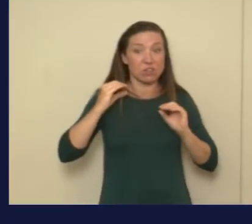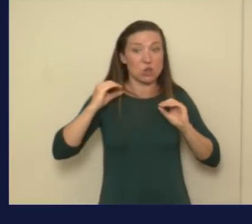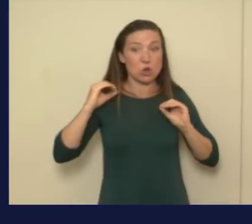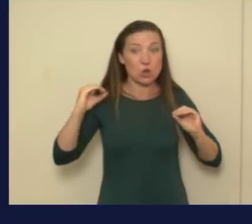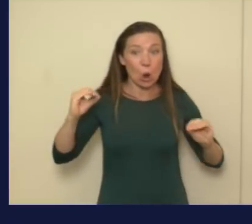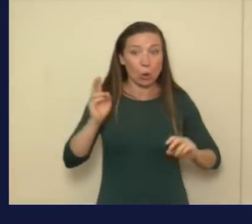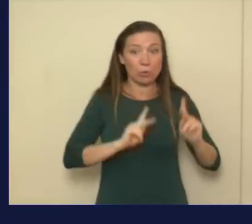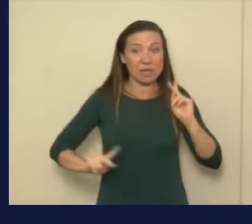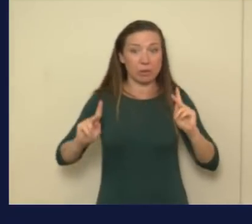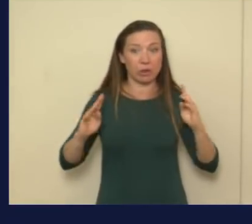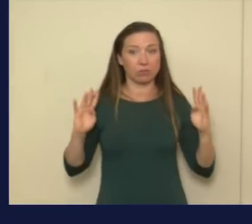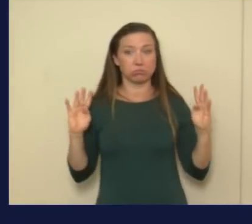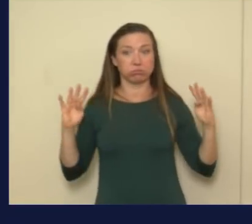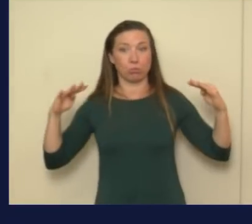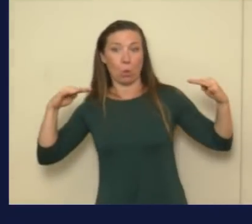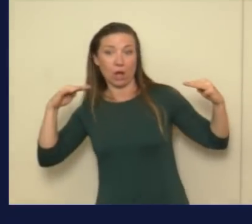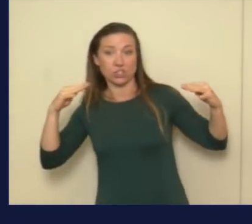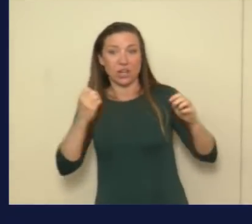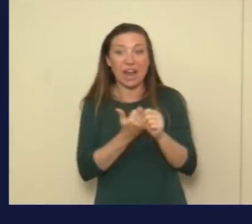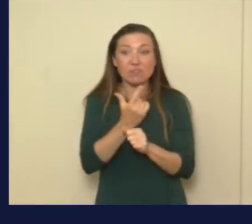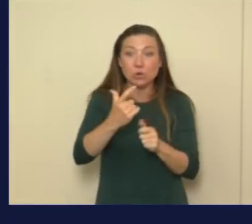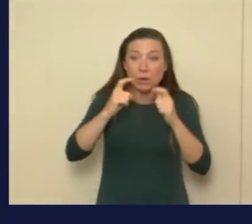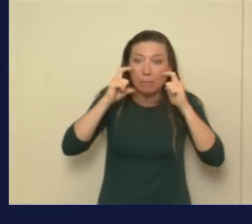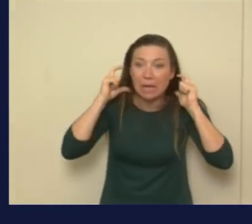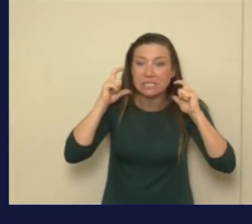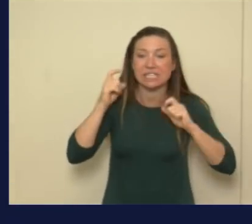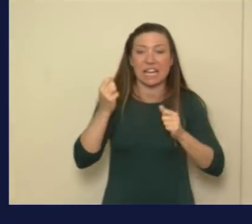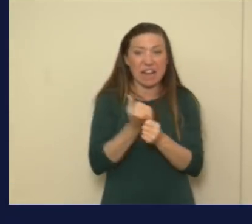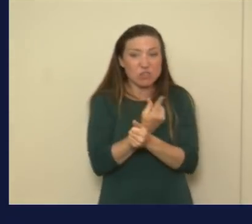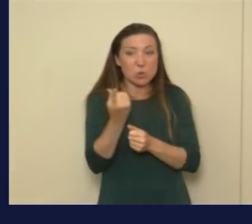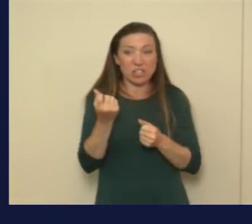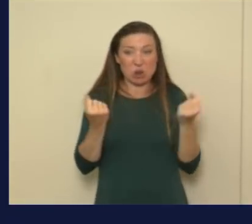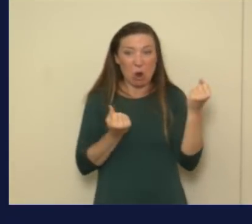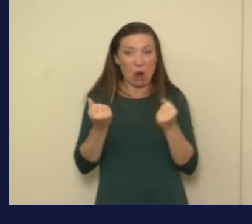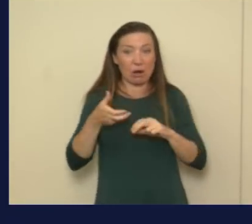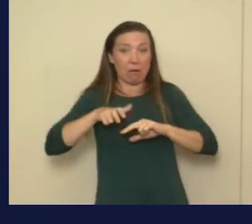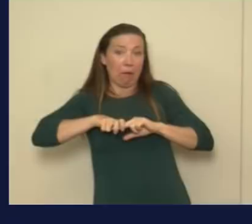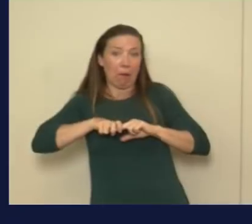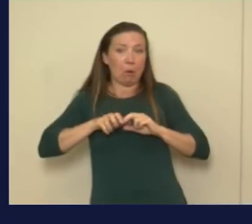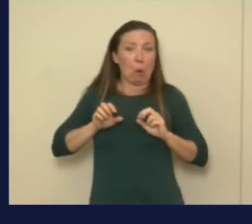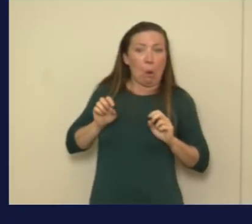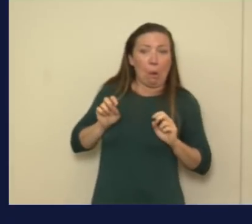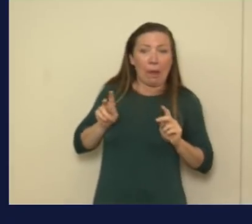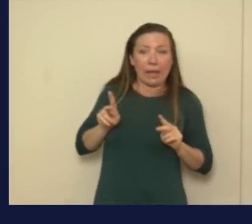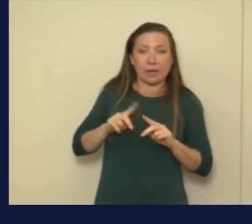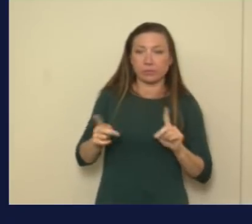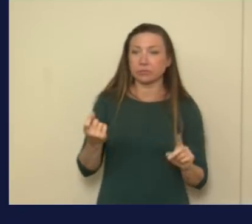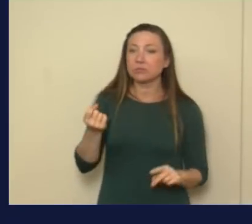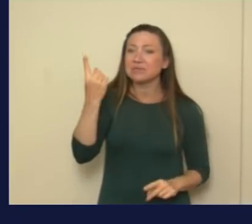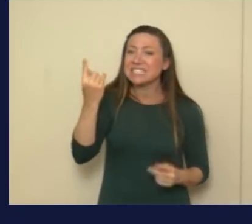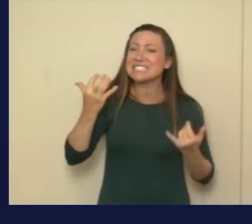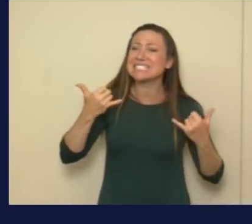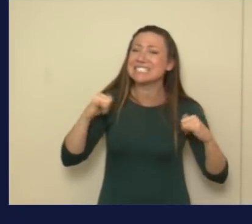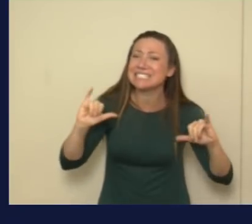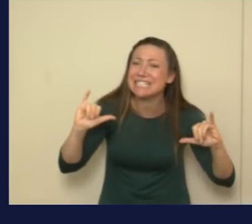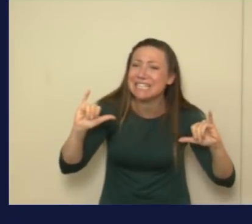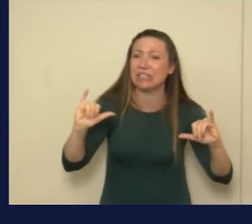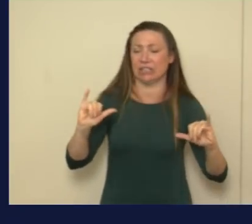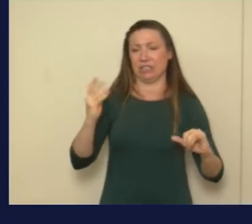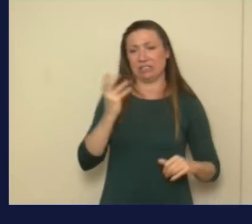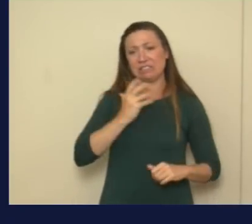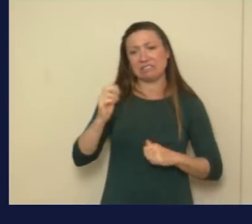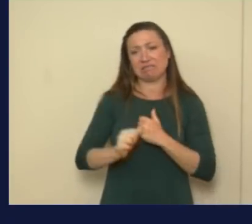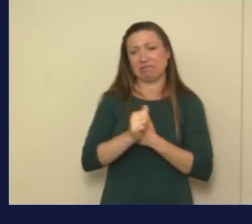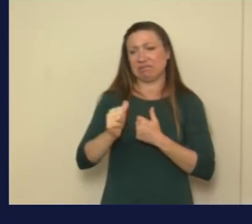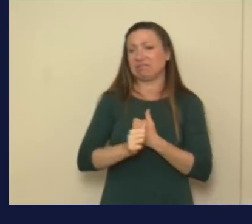and even then, it still creates a risk. Why does it create a risk? Because you got outside of your home to start with. If you